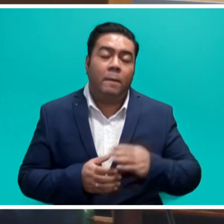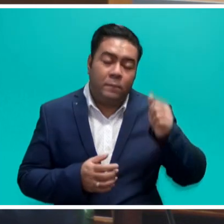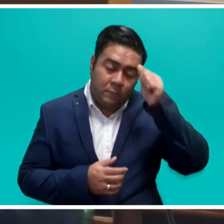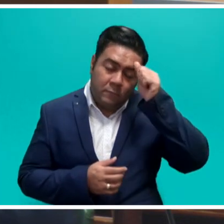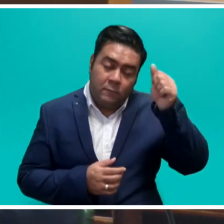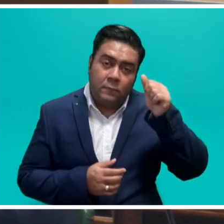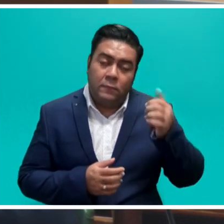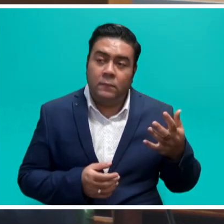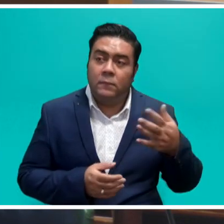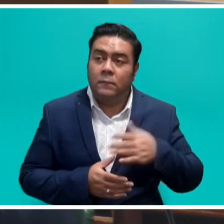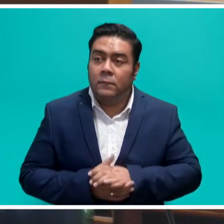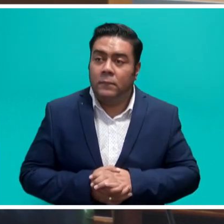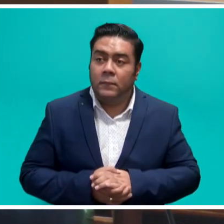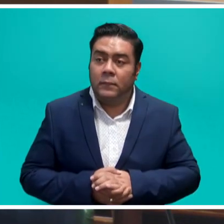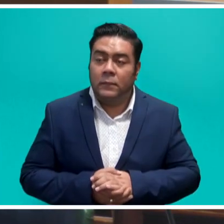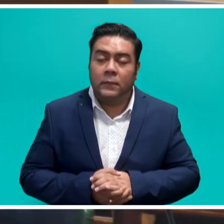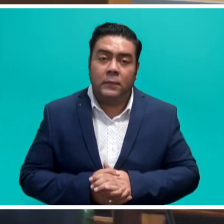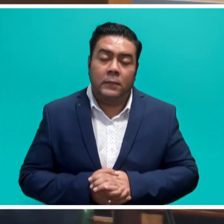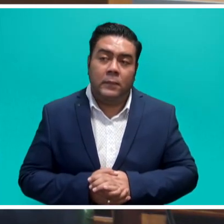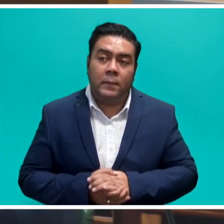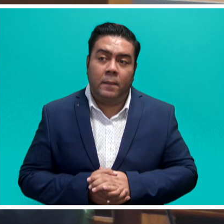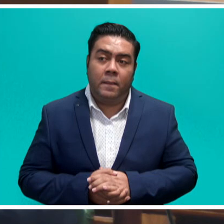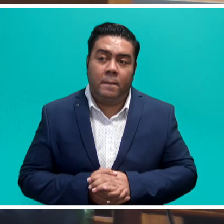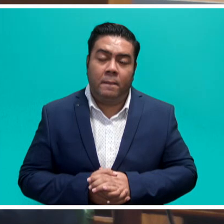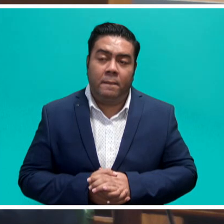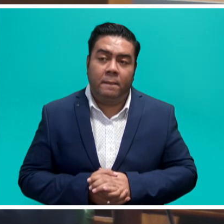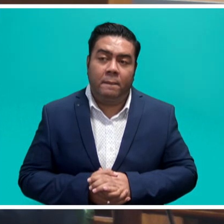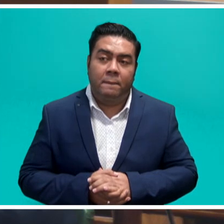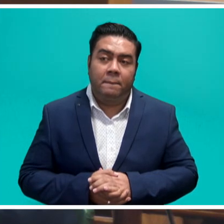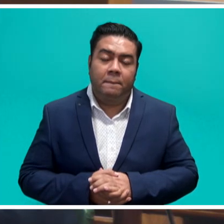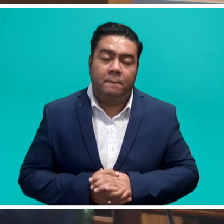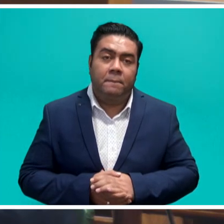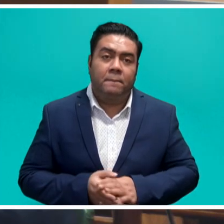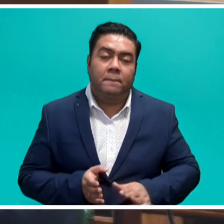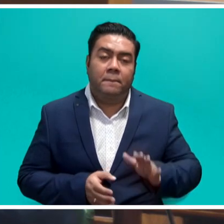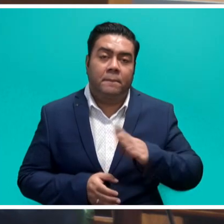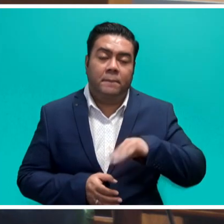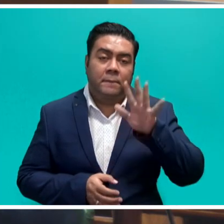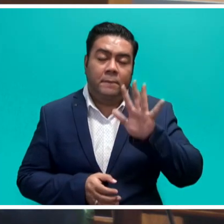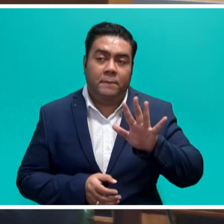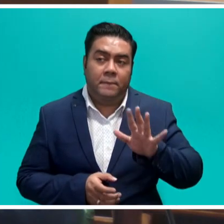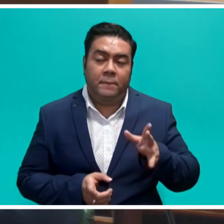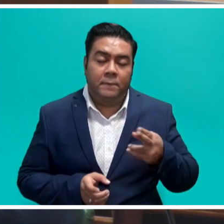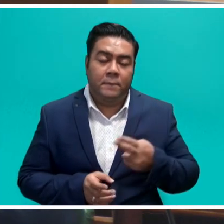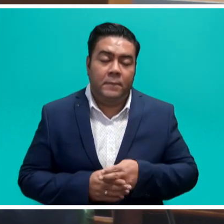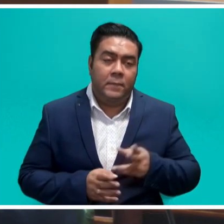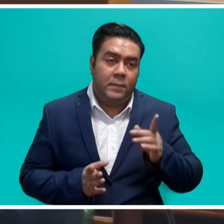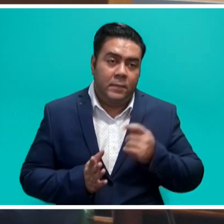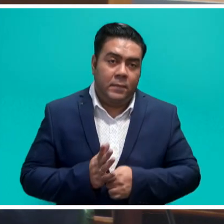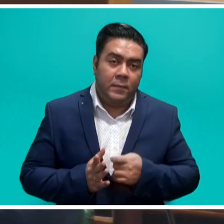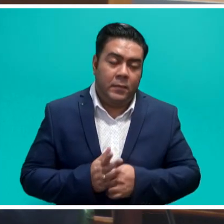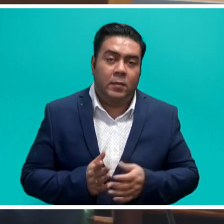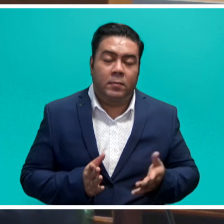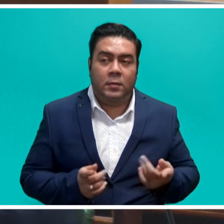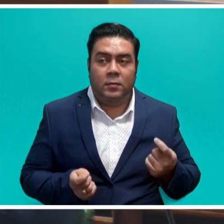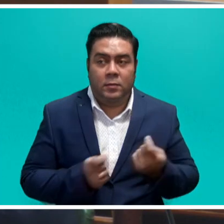in acknowledgement of the incentive of the increased production, a reward of $5 per ton has been distributed to all farmers